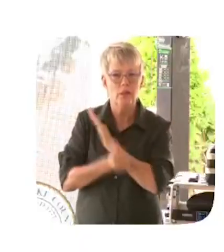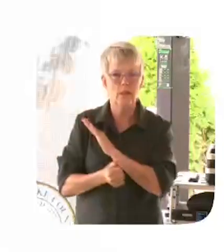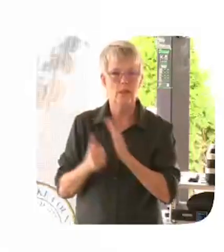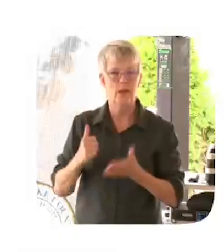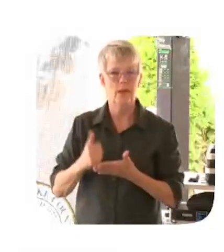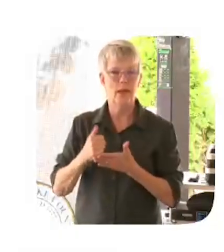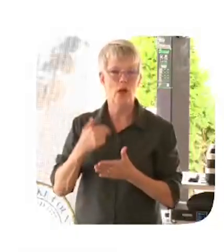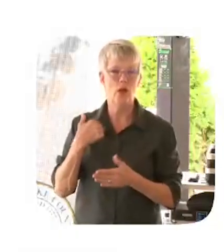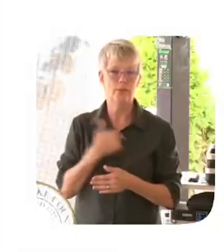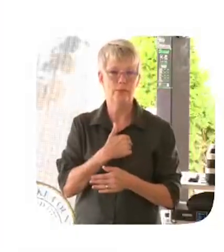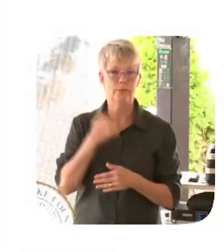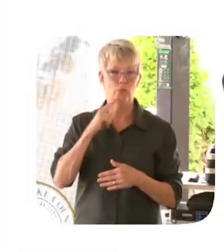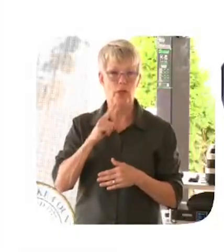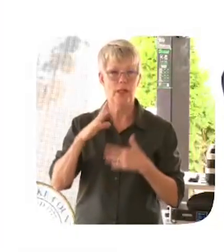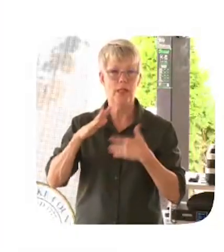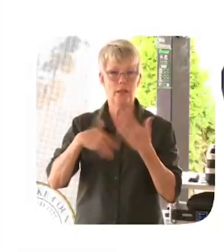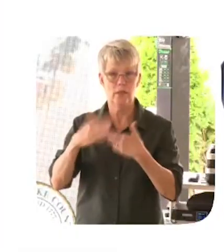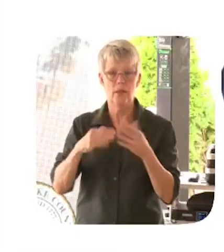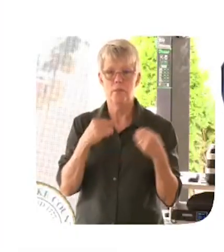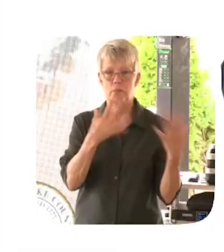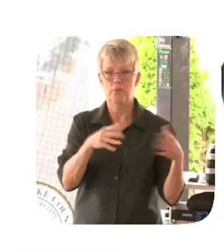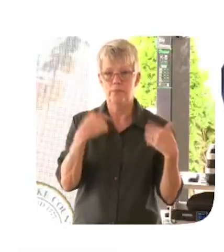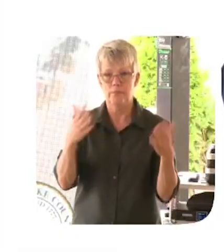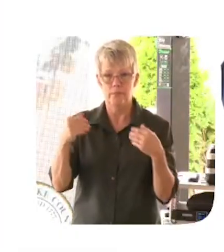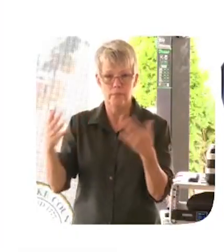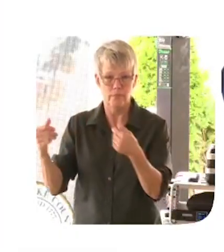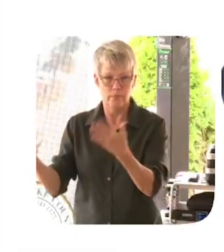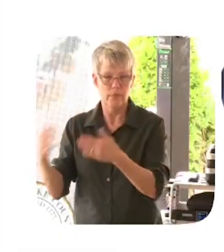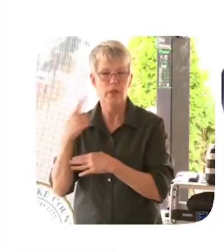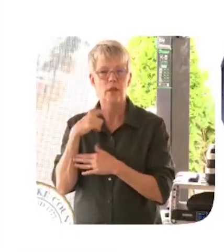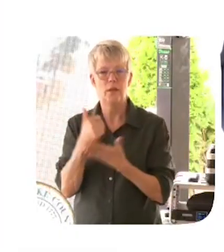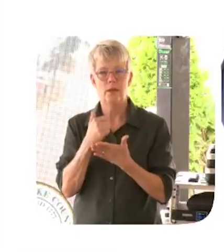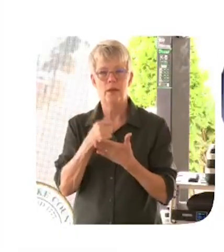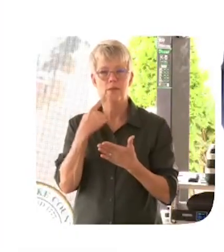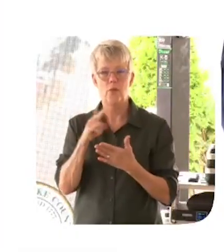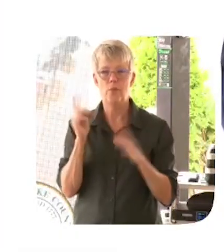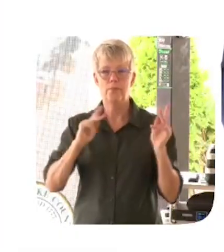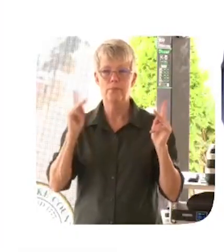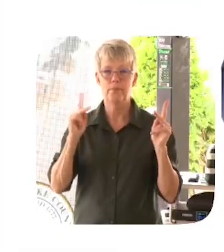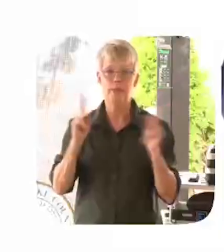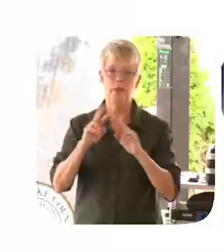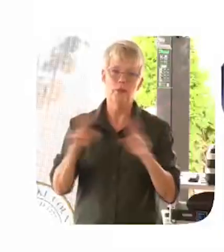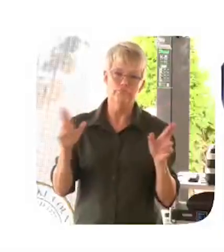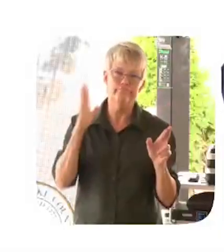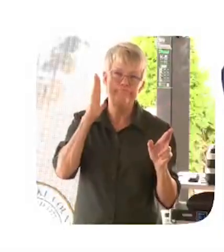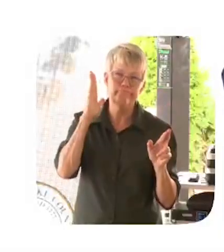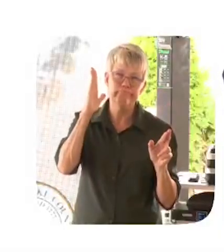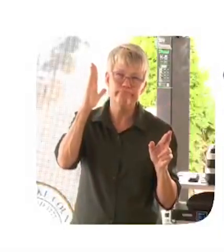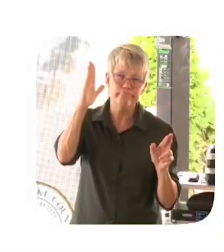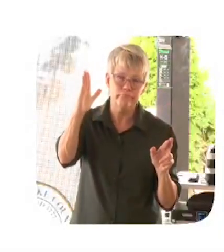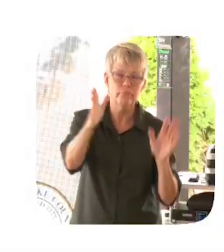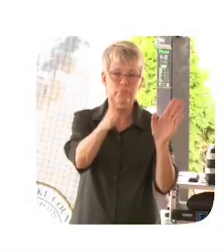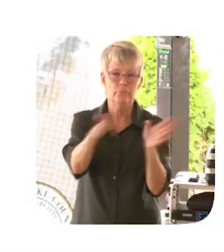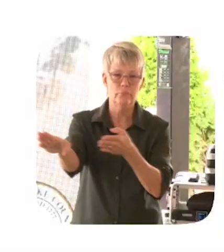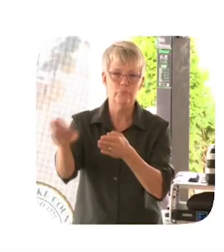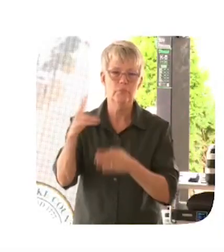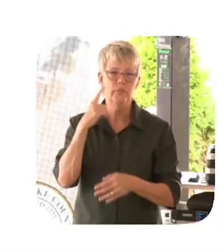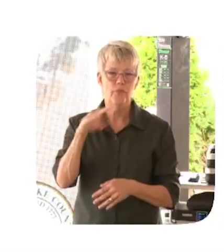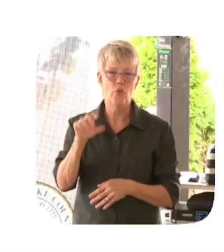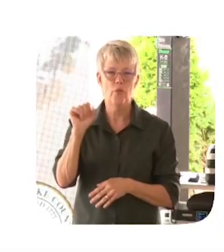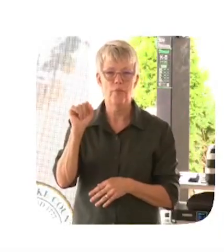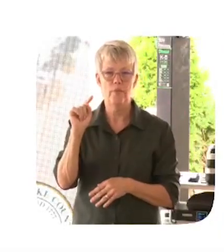story forward and provide today's tools for our community to be better prepared for storms and such in the